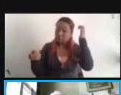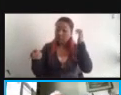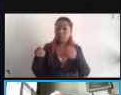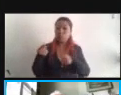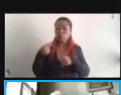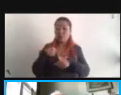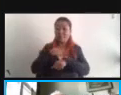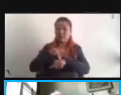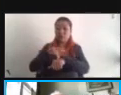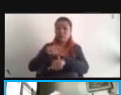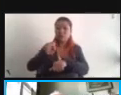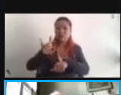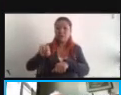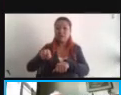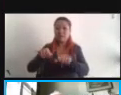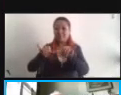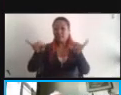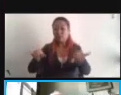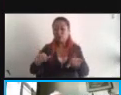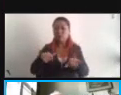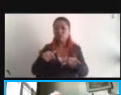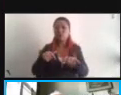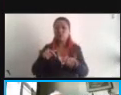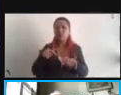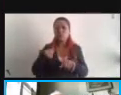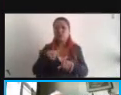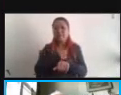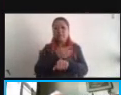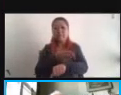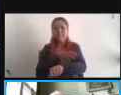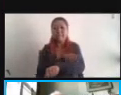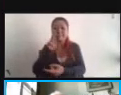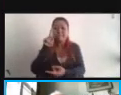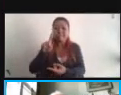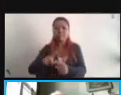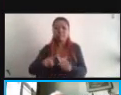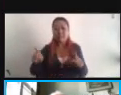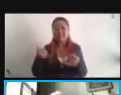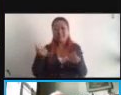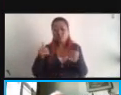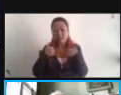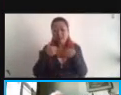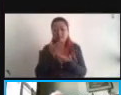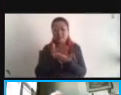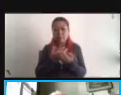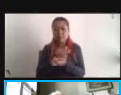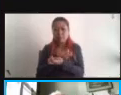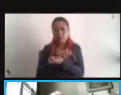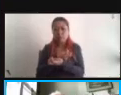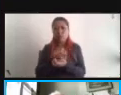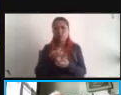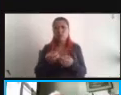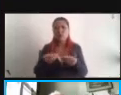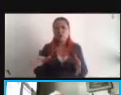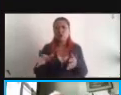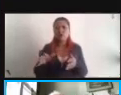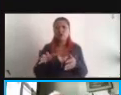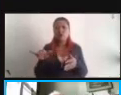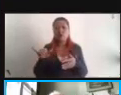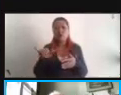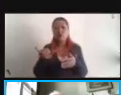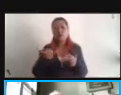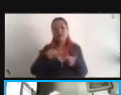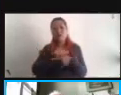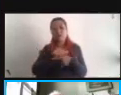experience bone loss. And we have to make sure that we have adequate countermeasures. And by countermeasures, I'm talking about exercise hardware. Our